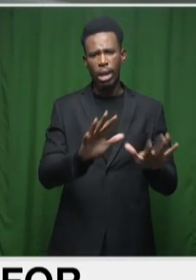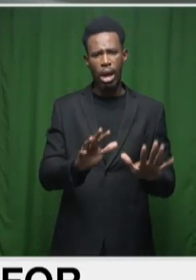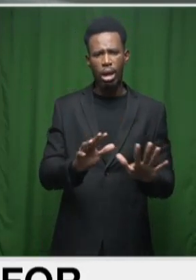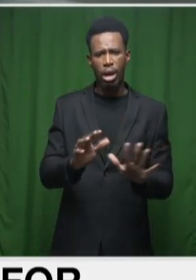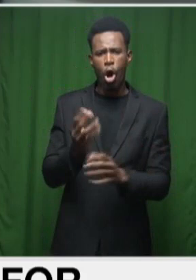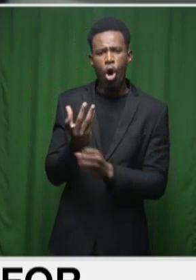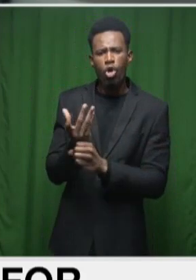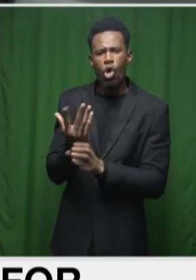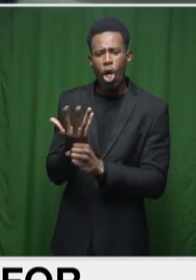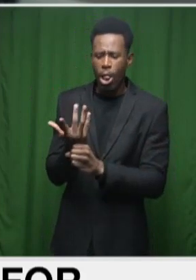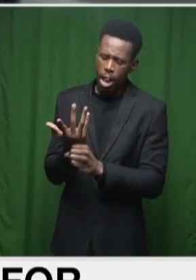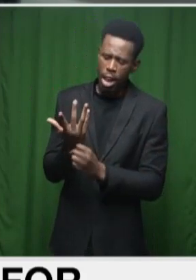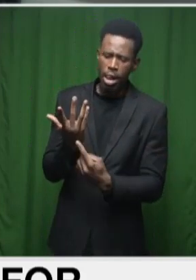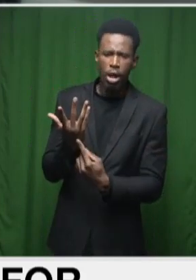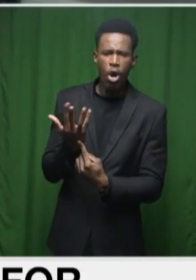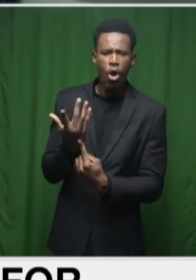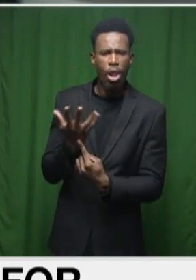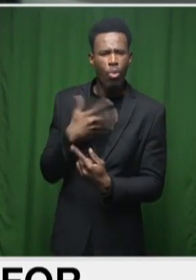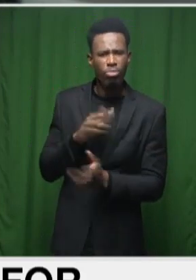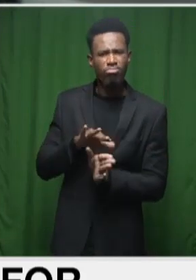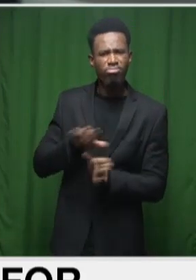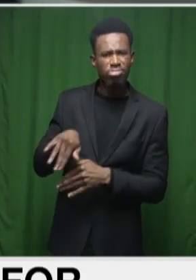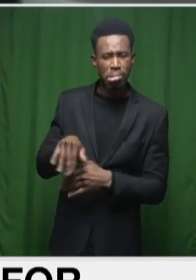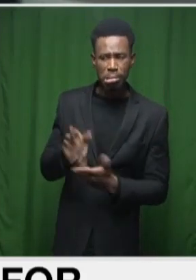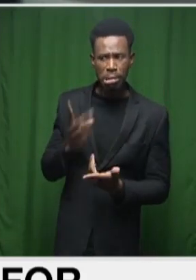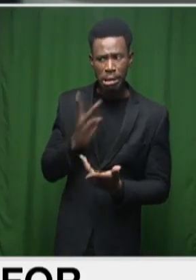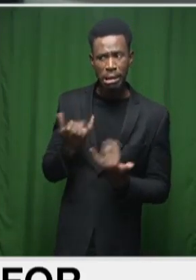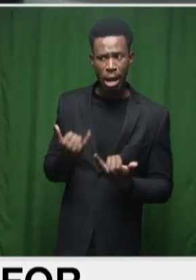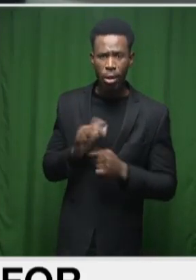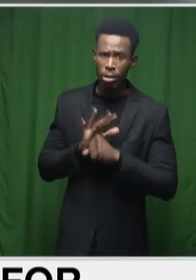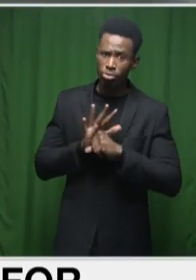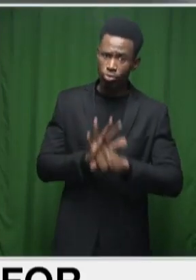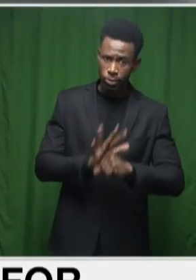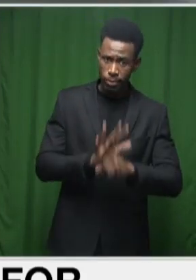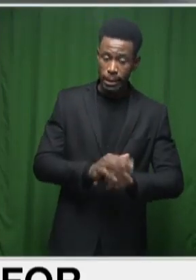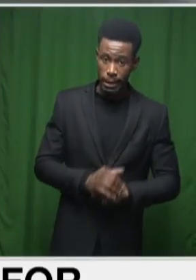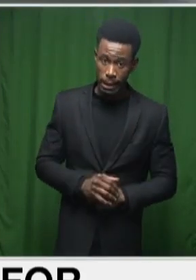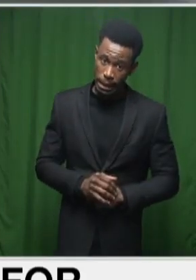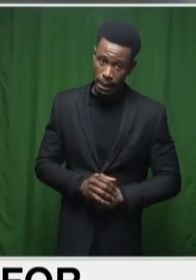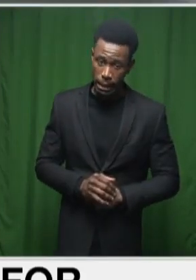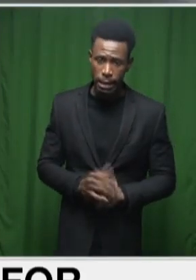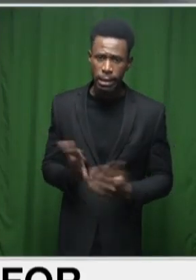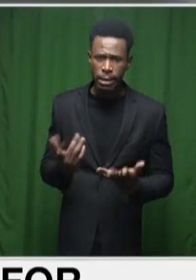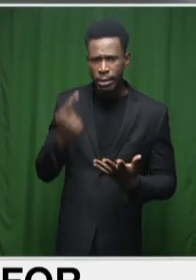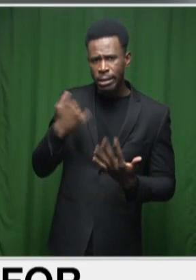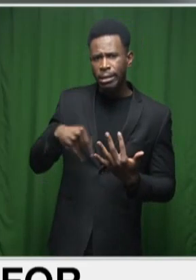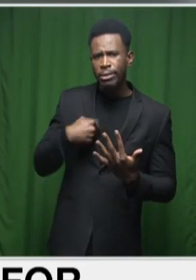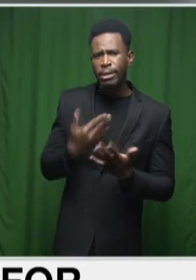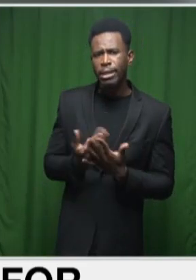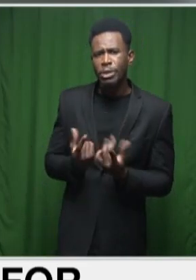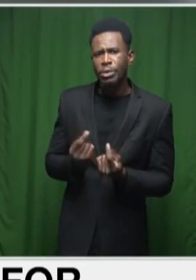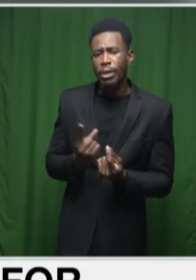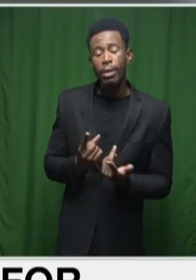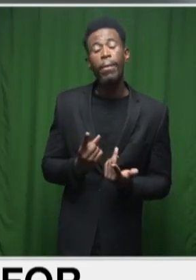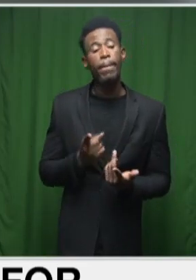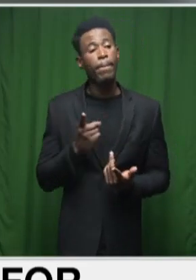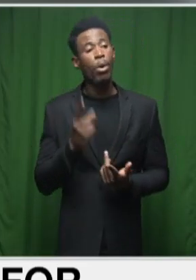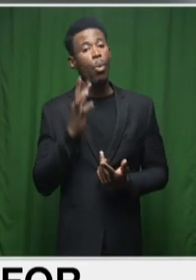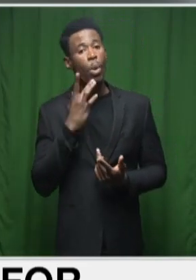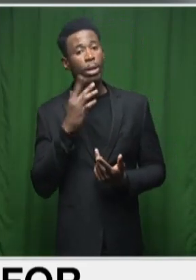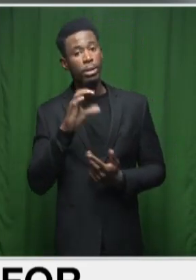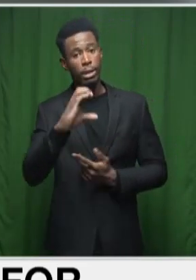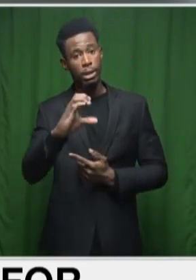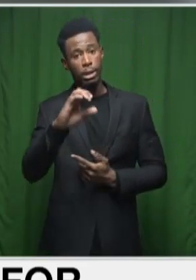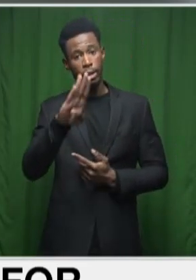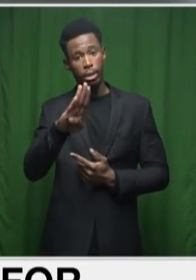So in the meantime, we've seen there was, implementation act of CBAM that was published, open for comment.